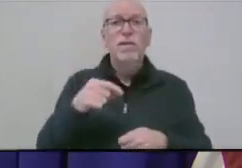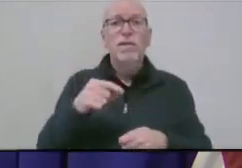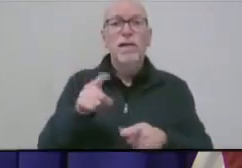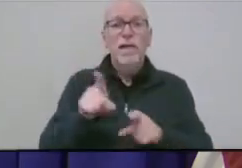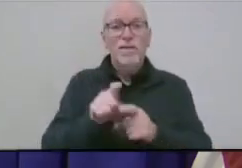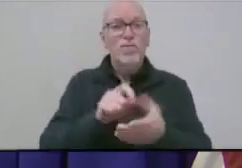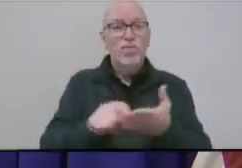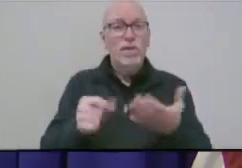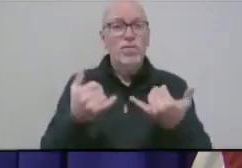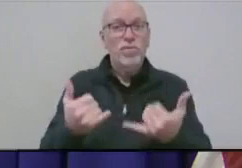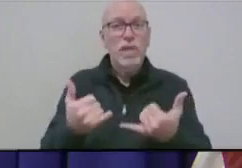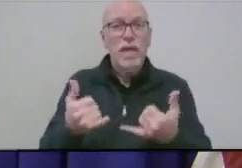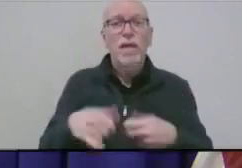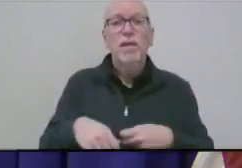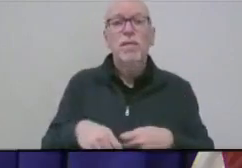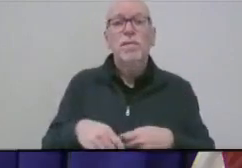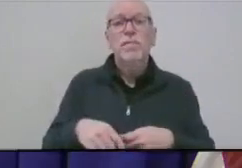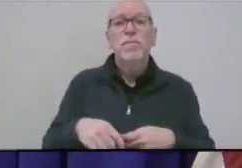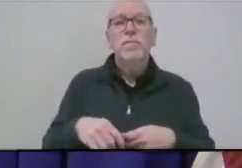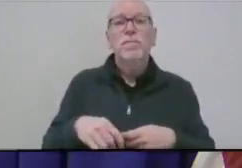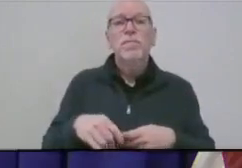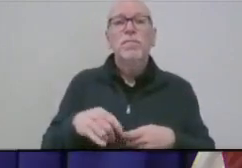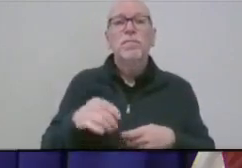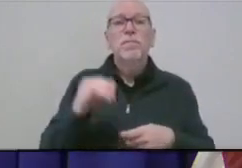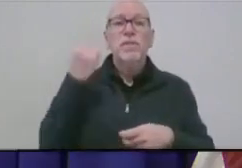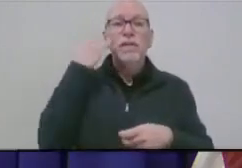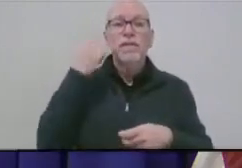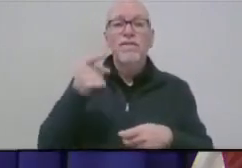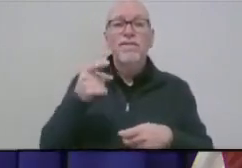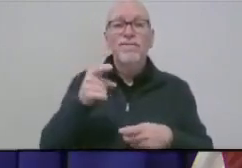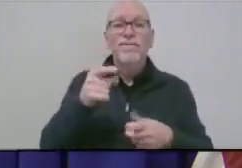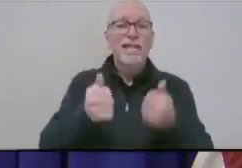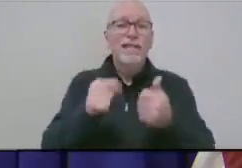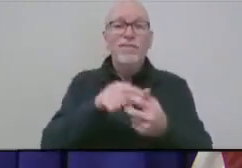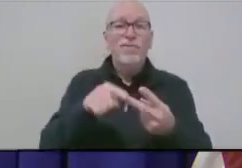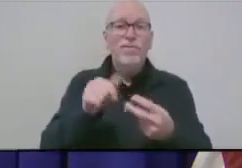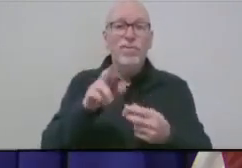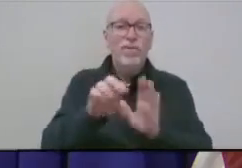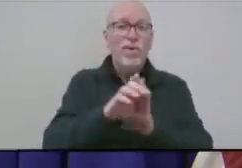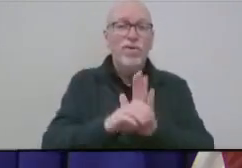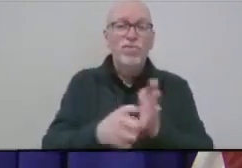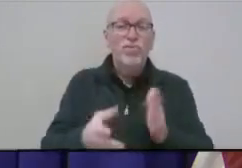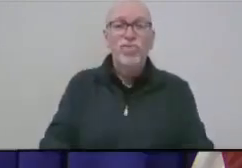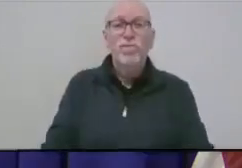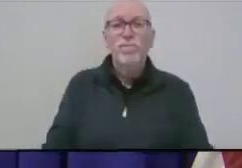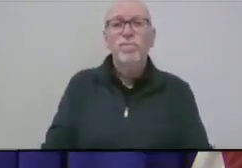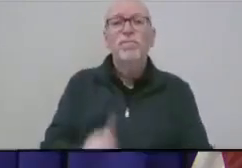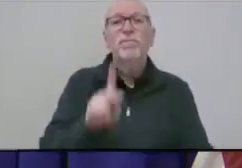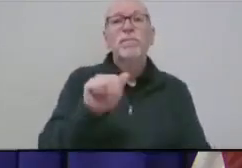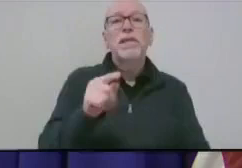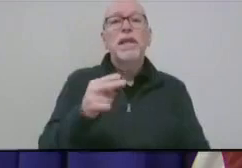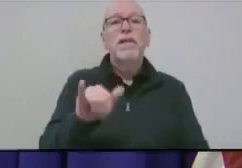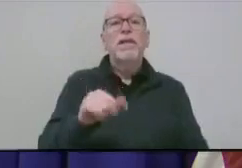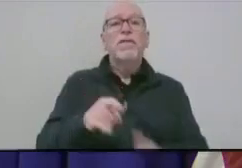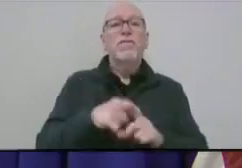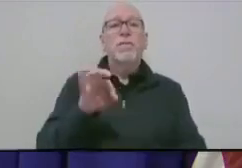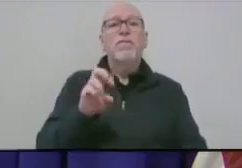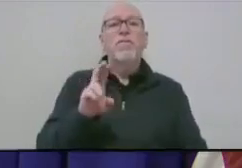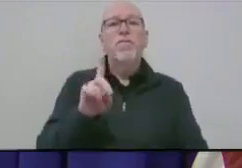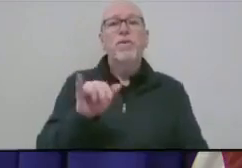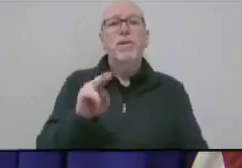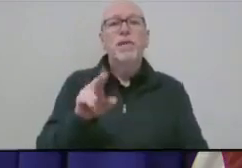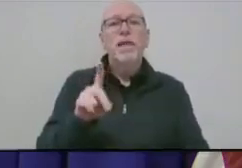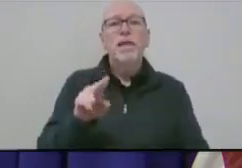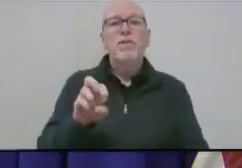today, on whether or not either of those are constitutional. Kathy with the Ferdinand News.